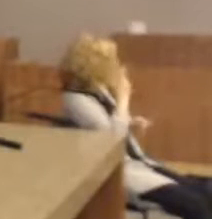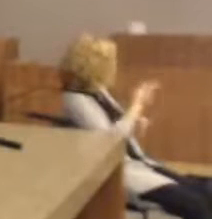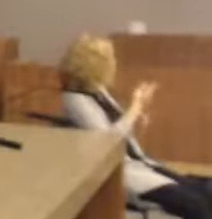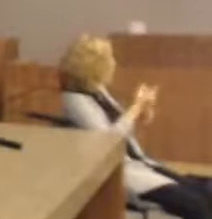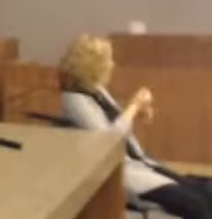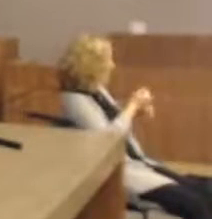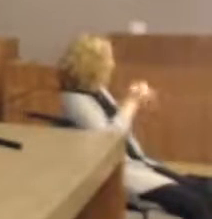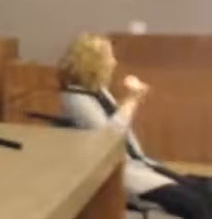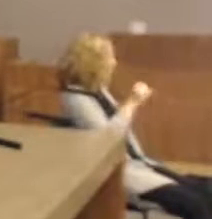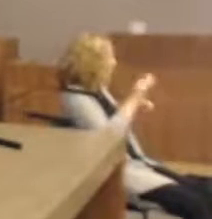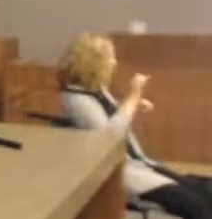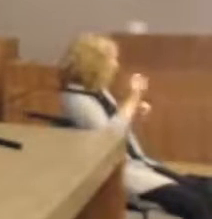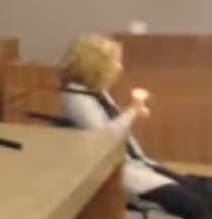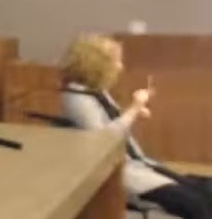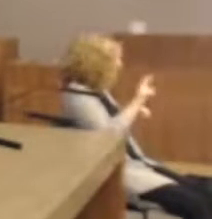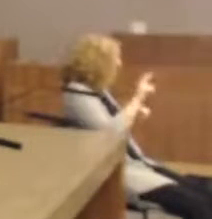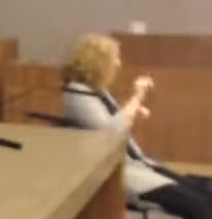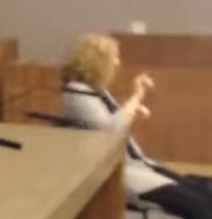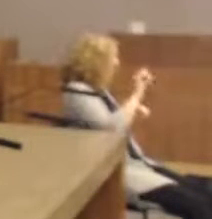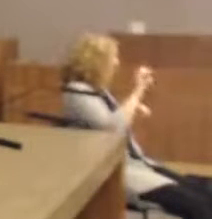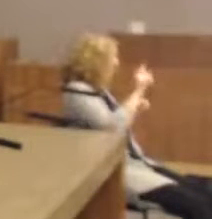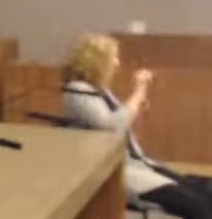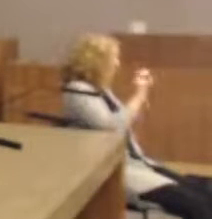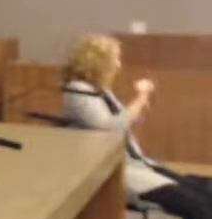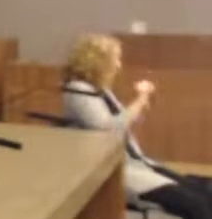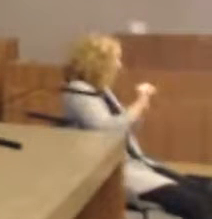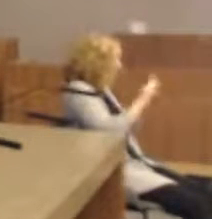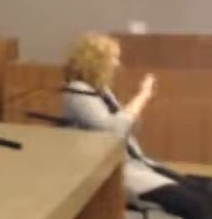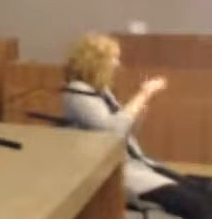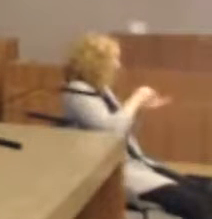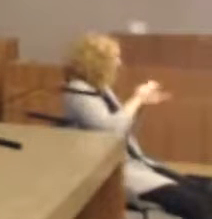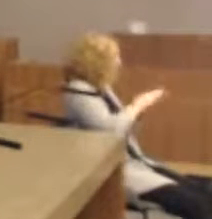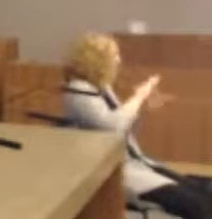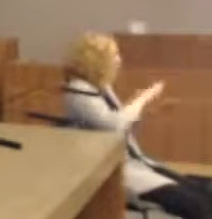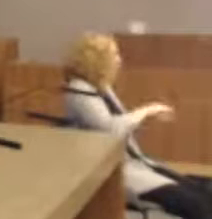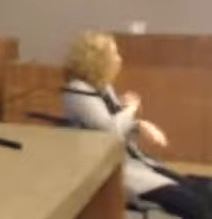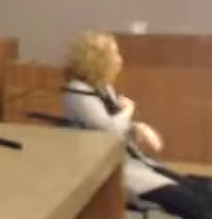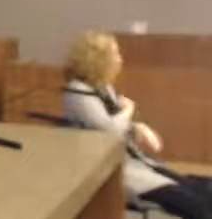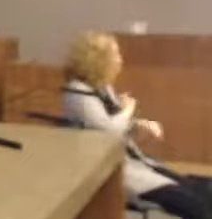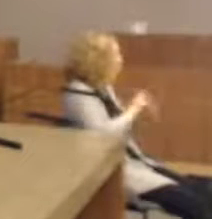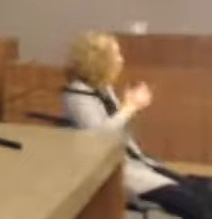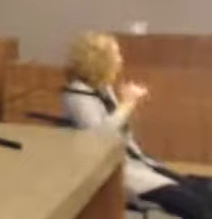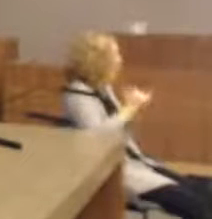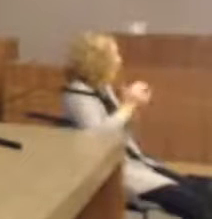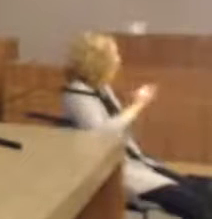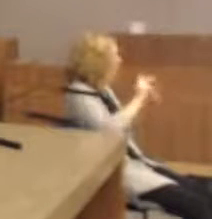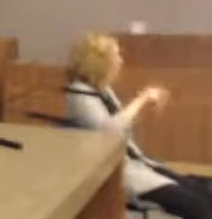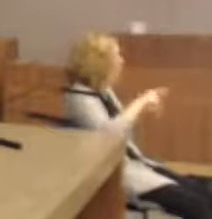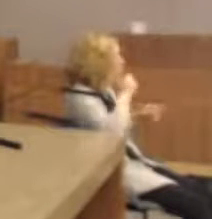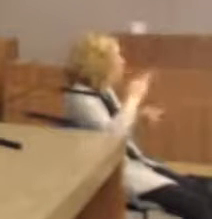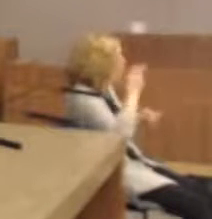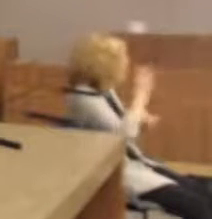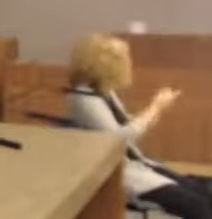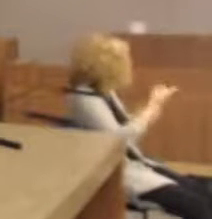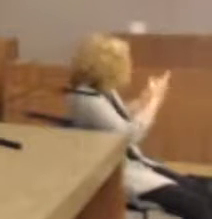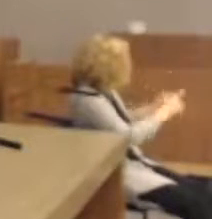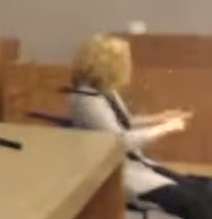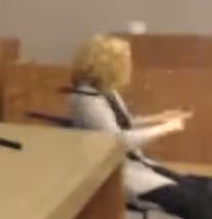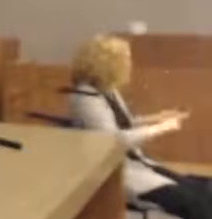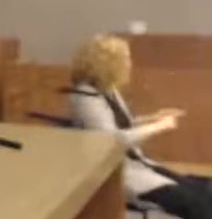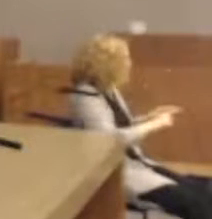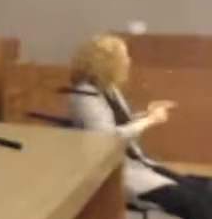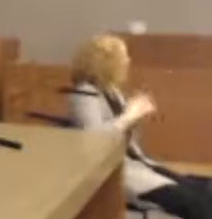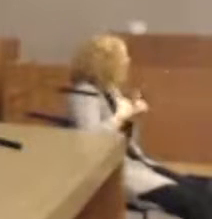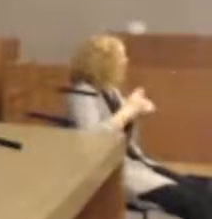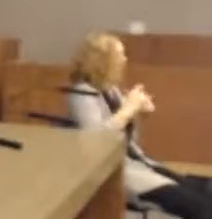even contributed to that, but they're never listed on the police report. Yet now they're having major depression and can't work and all of these things, and we